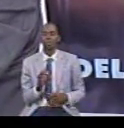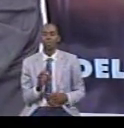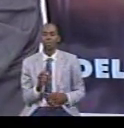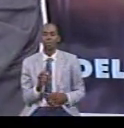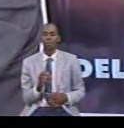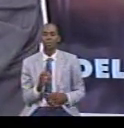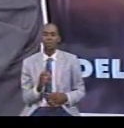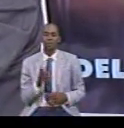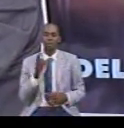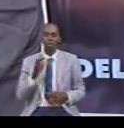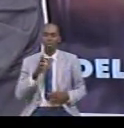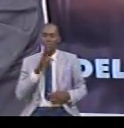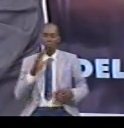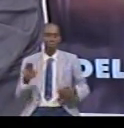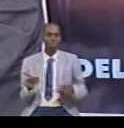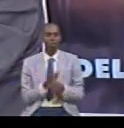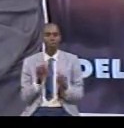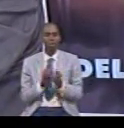you're energized,